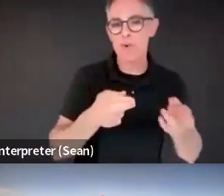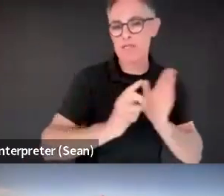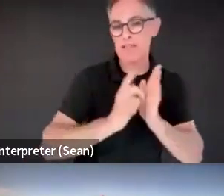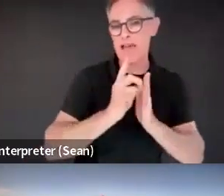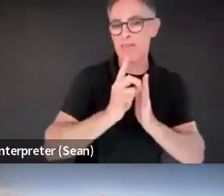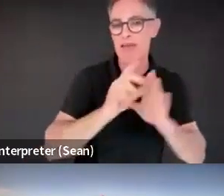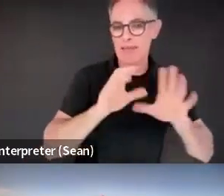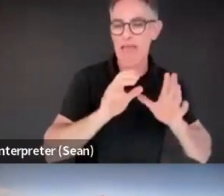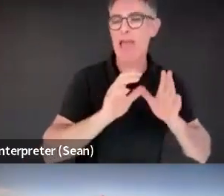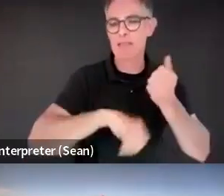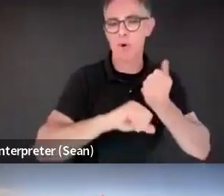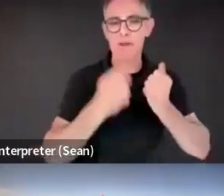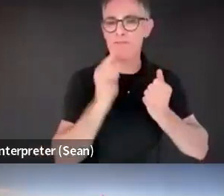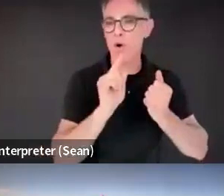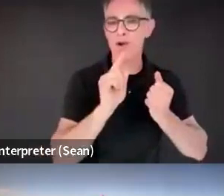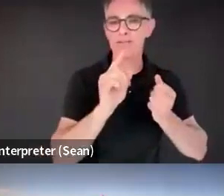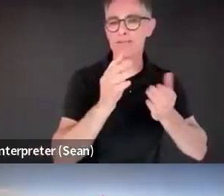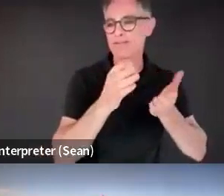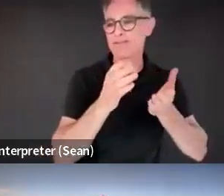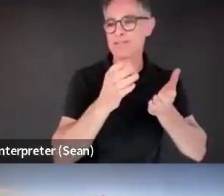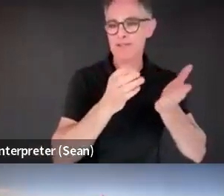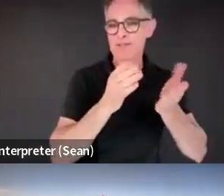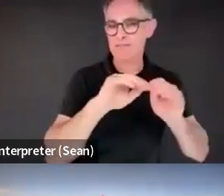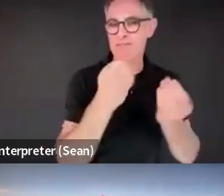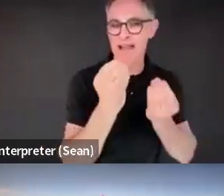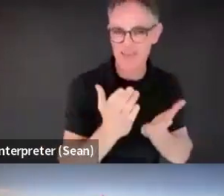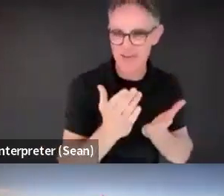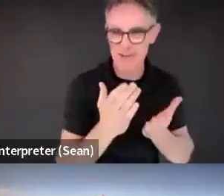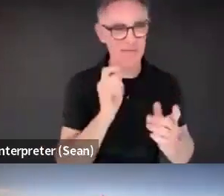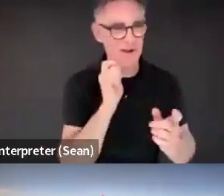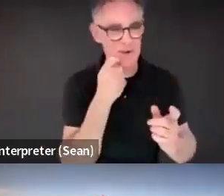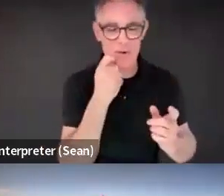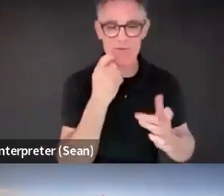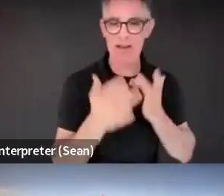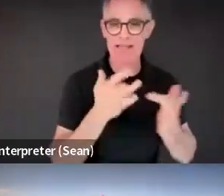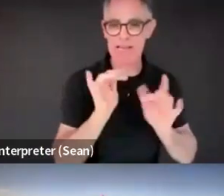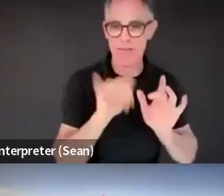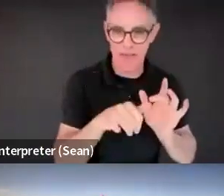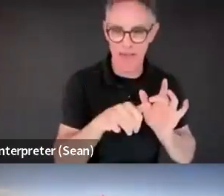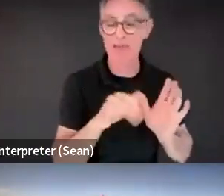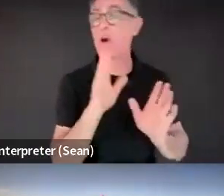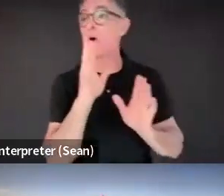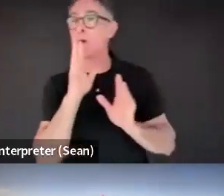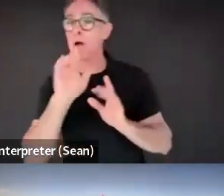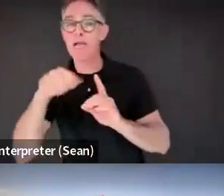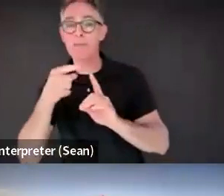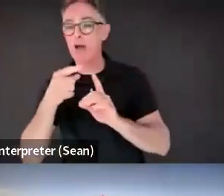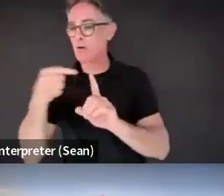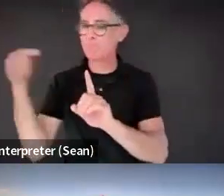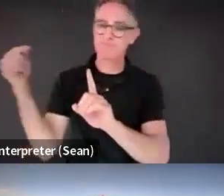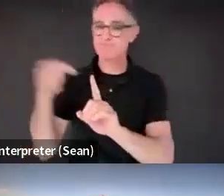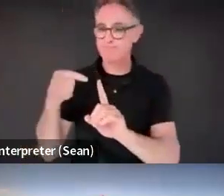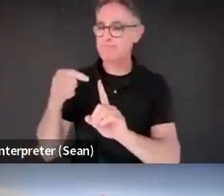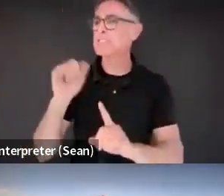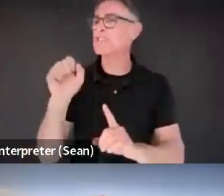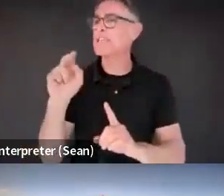and supports for service providers. So cool stuff. Very excited about that. Speaking of spotlighting and talking about things, Jason, I don't